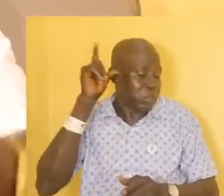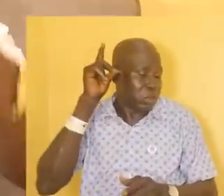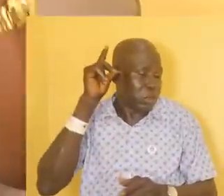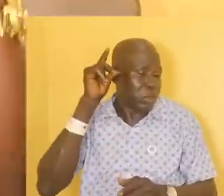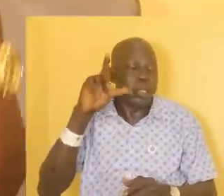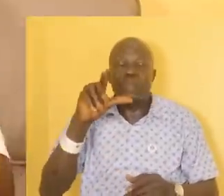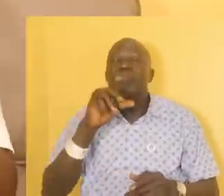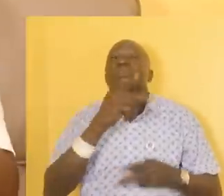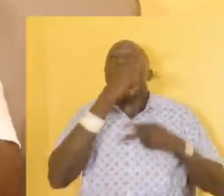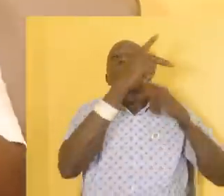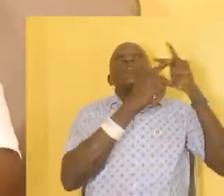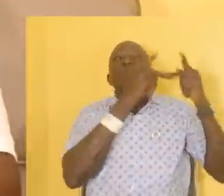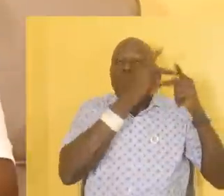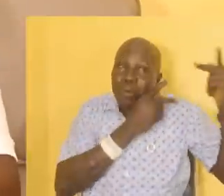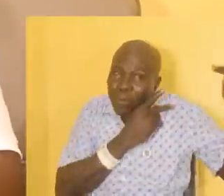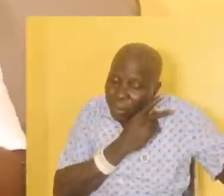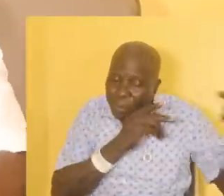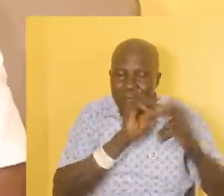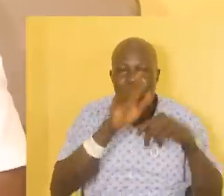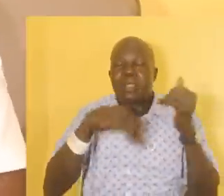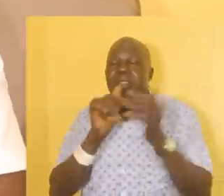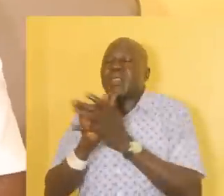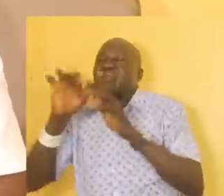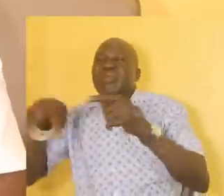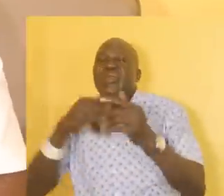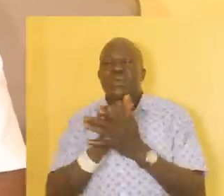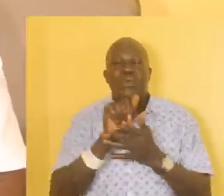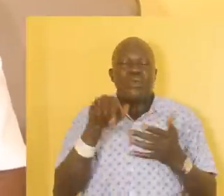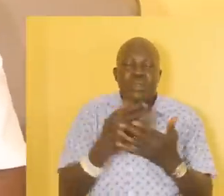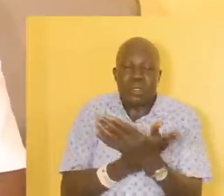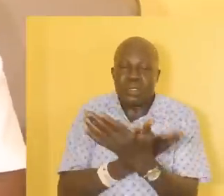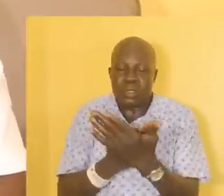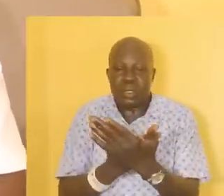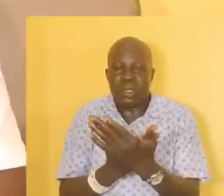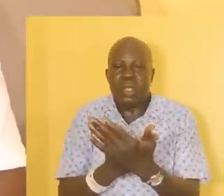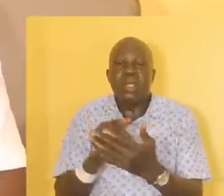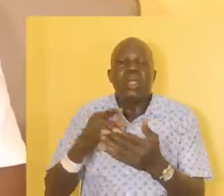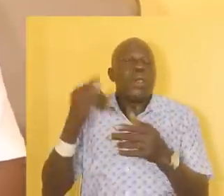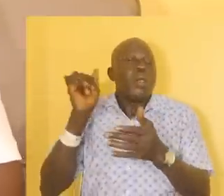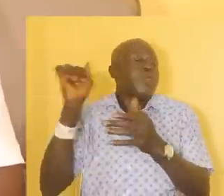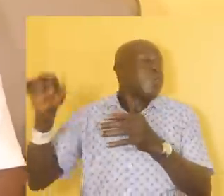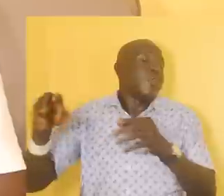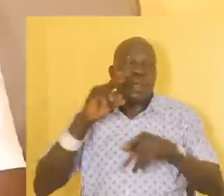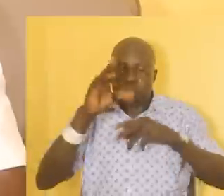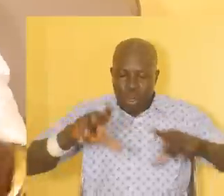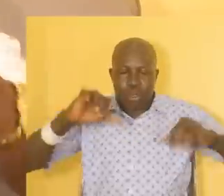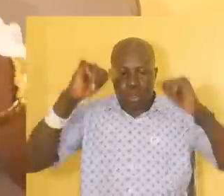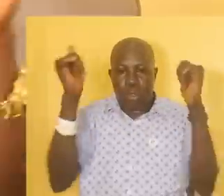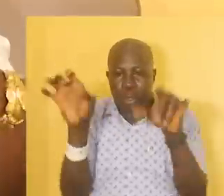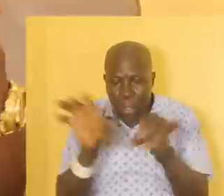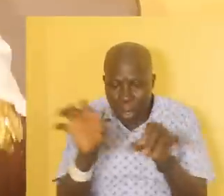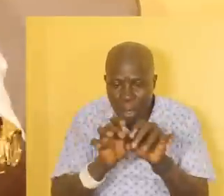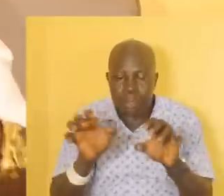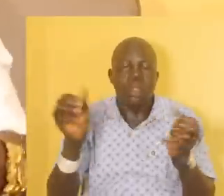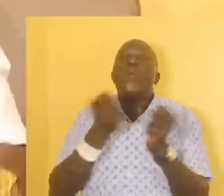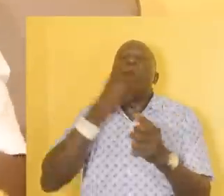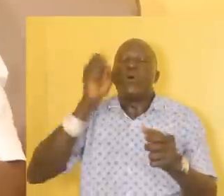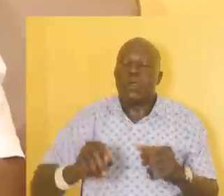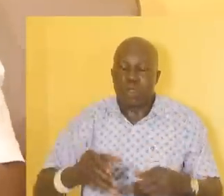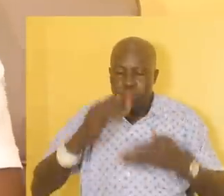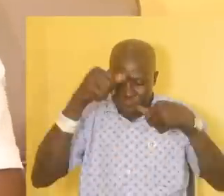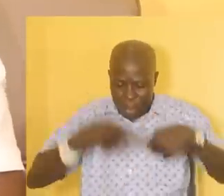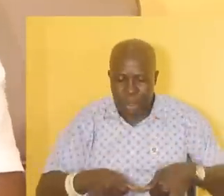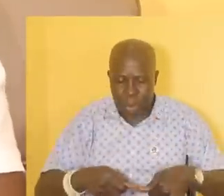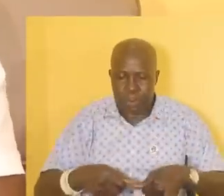to me, sir. Woni la funi awa shiwa ye. We have given it this tribute to the prophet. Your case must be set. Iri boko bado